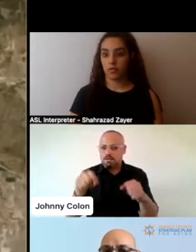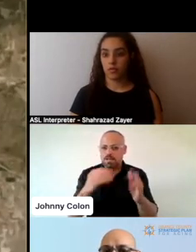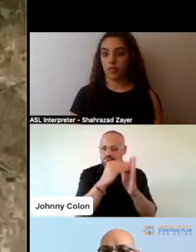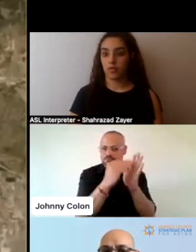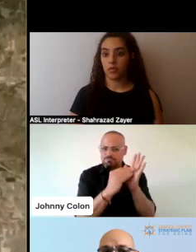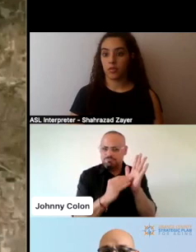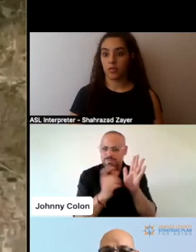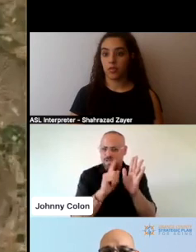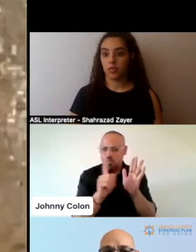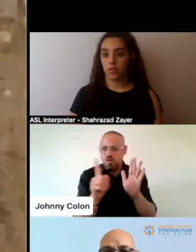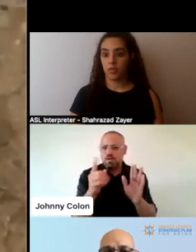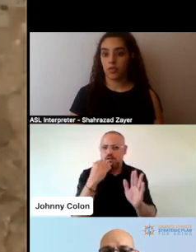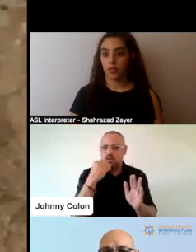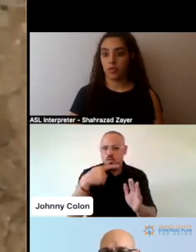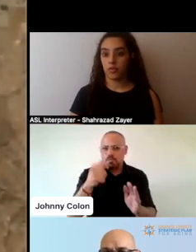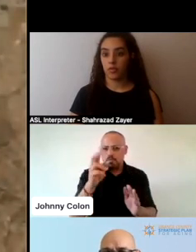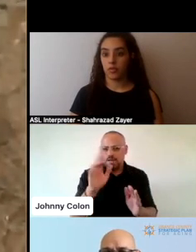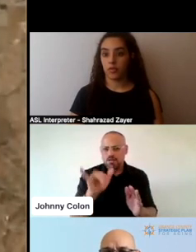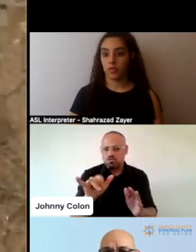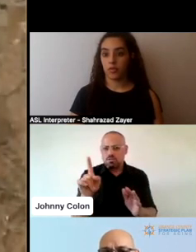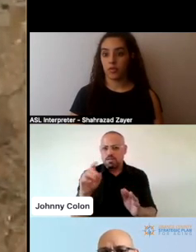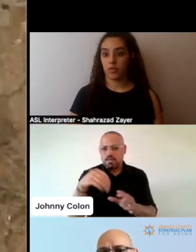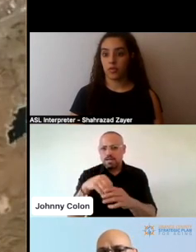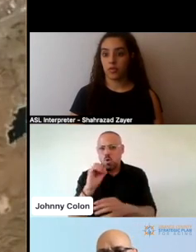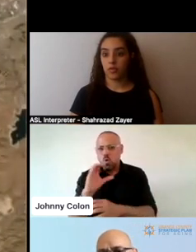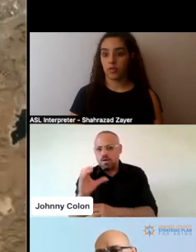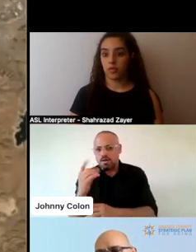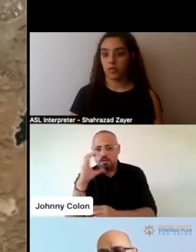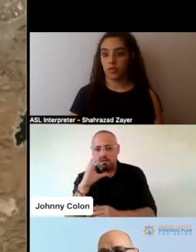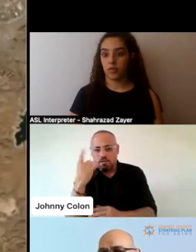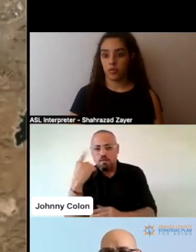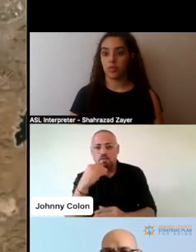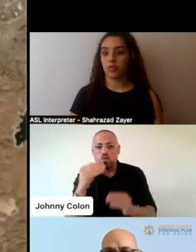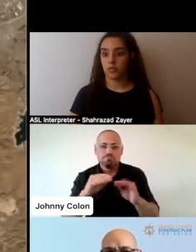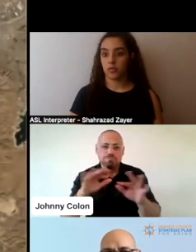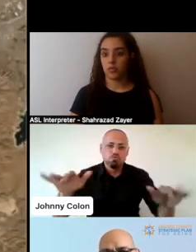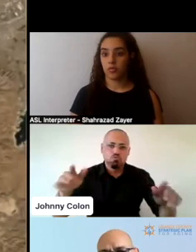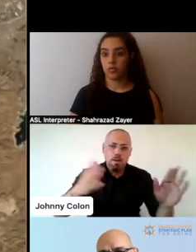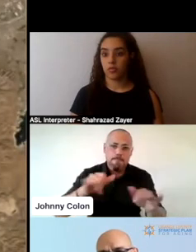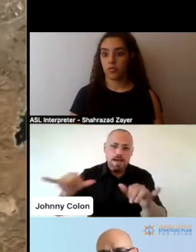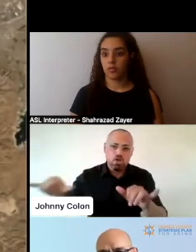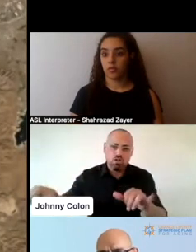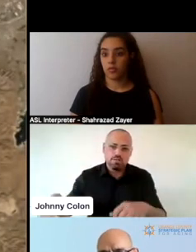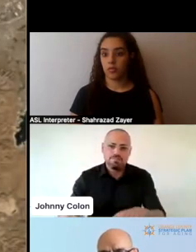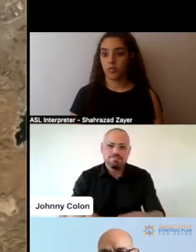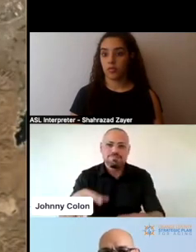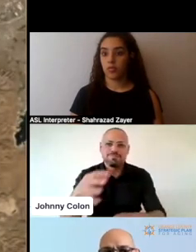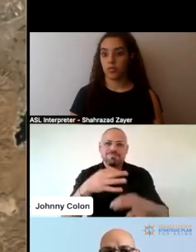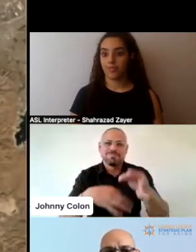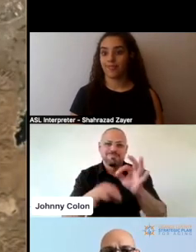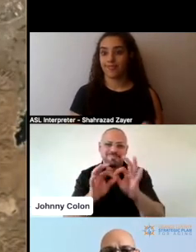of the food pantries is in Orange County to look for food distribution patterns. And so we can look for those things as